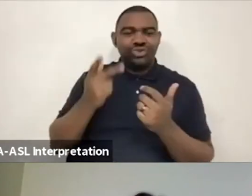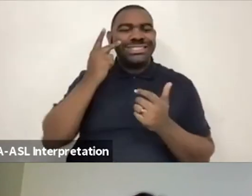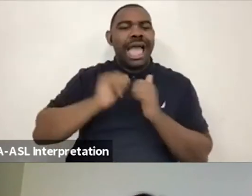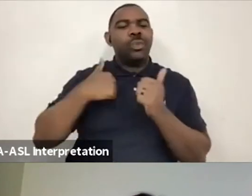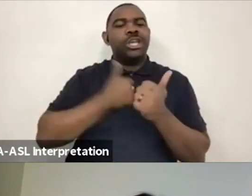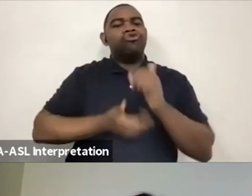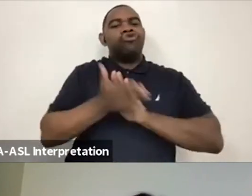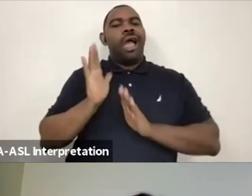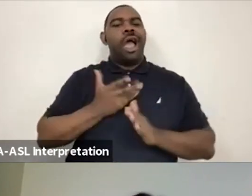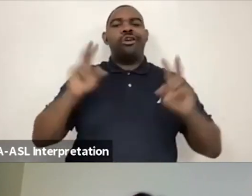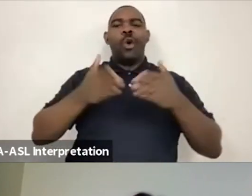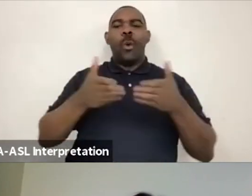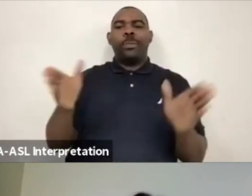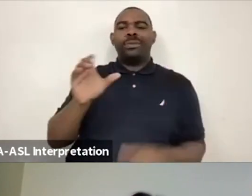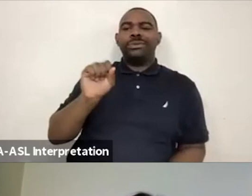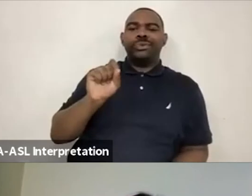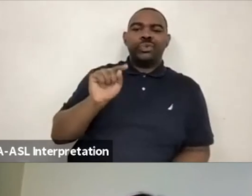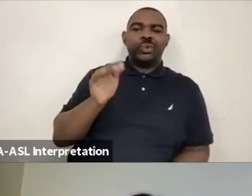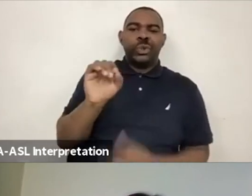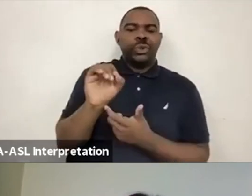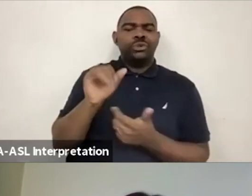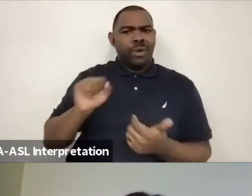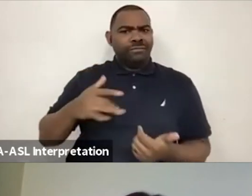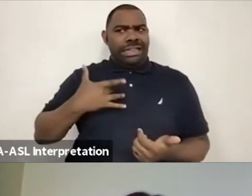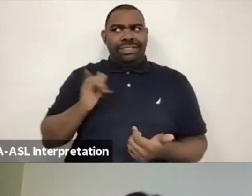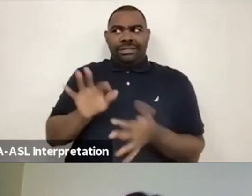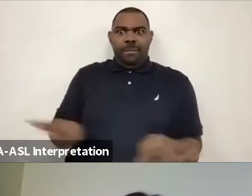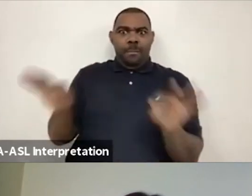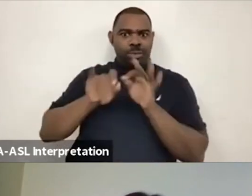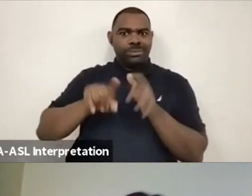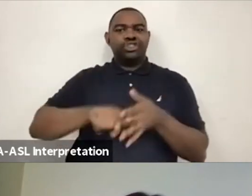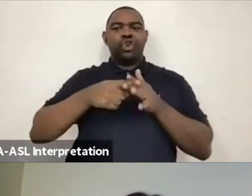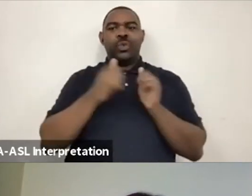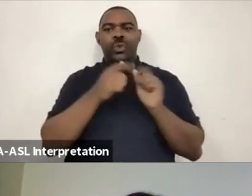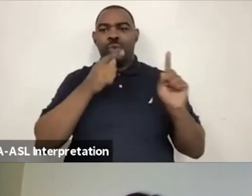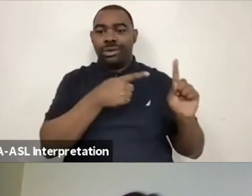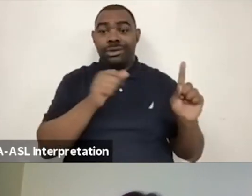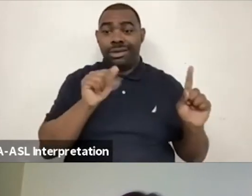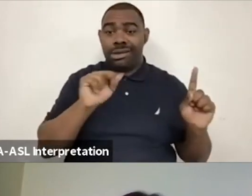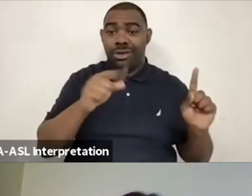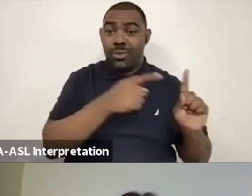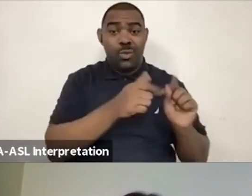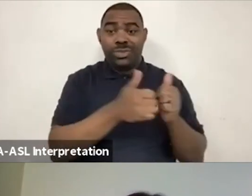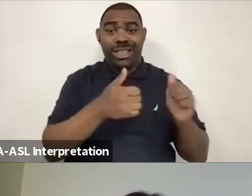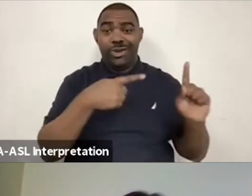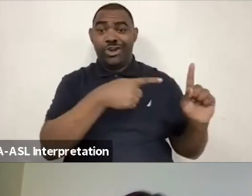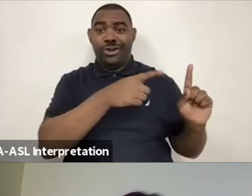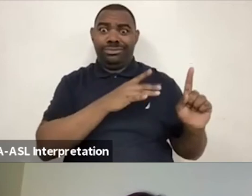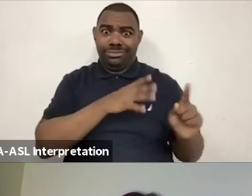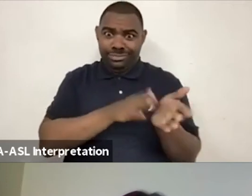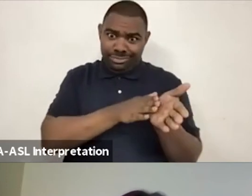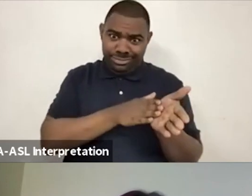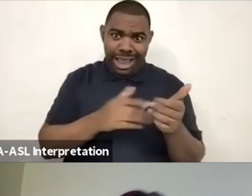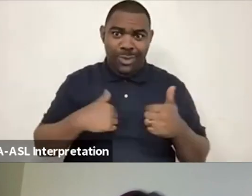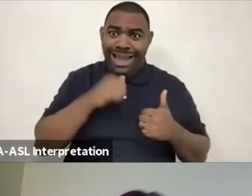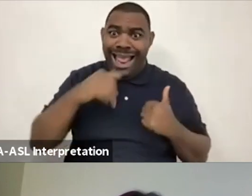that's really important. And I feel like all of that information starts with Anna, because without her, I wouldn't have flyers to just give them